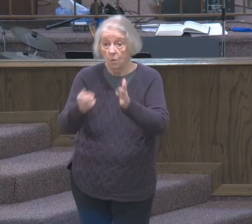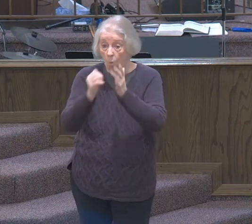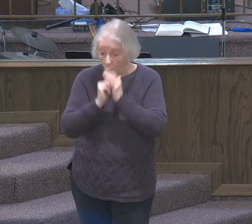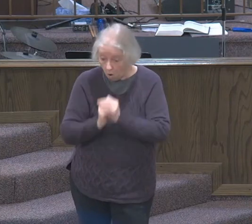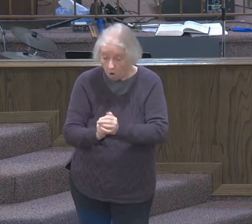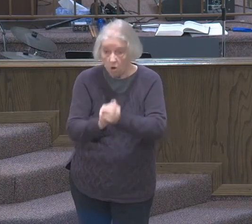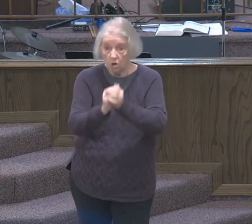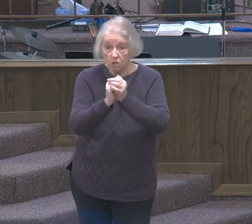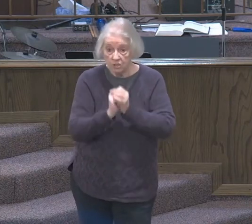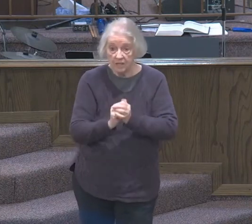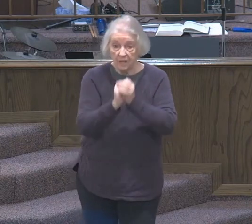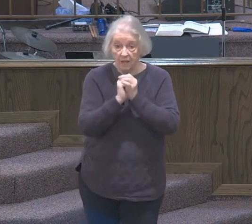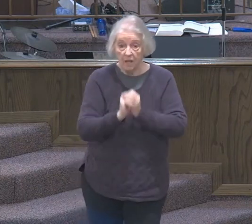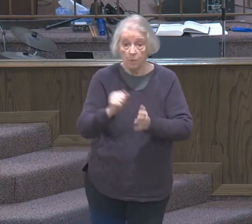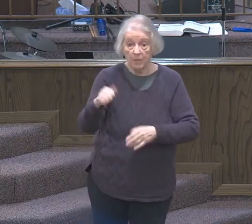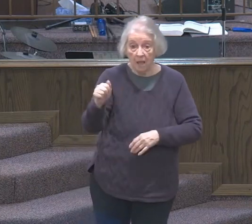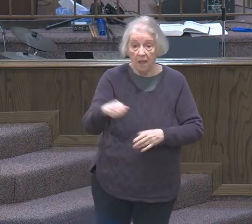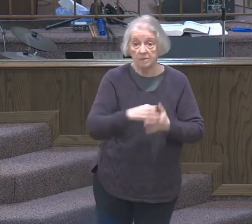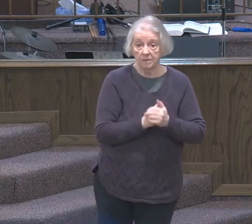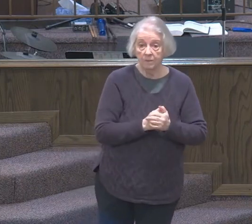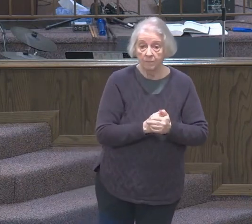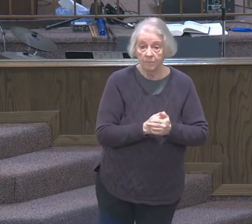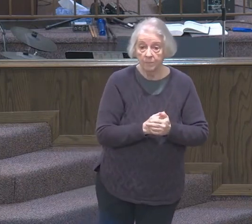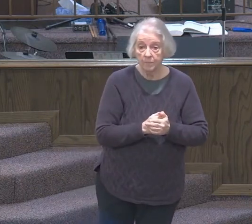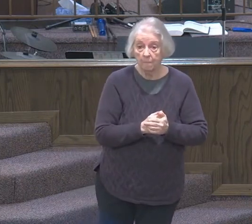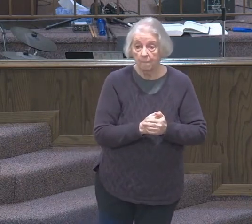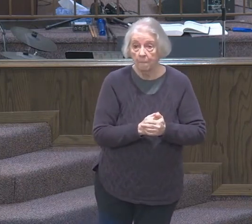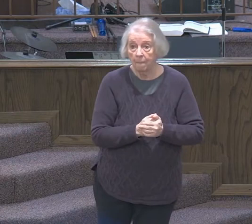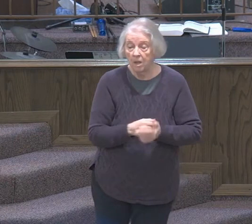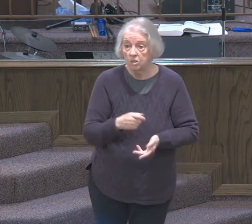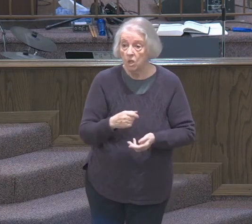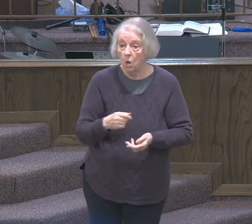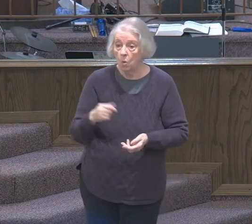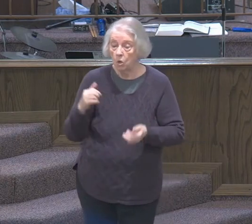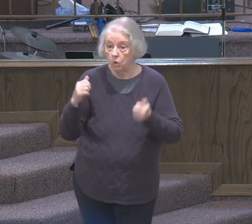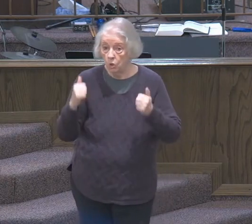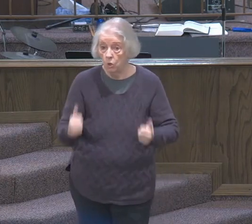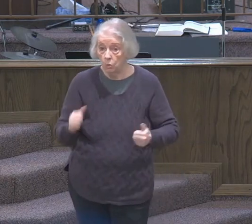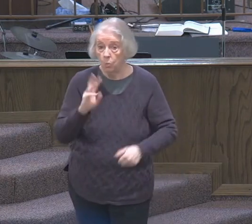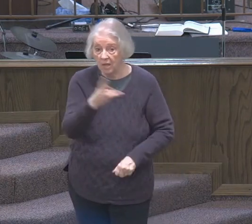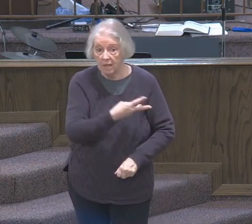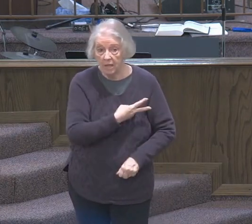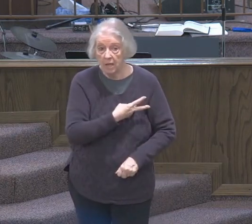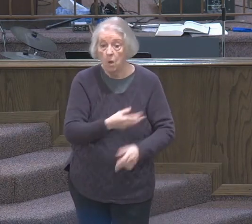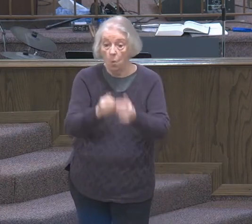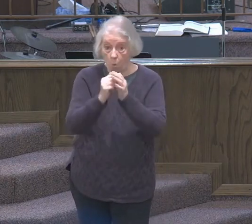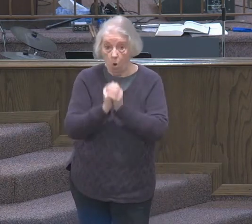5, Isaiah worshiped with both exclamation